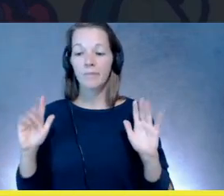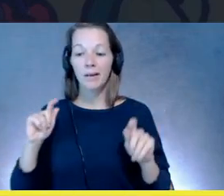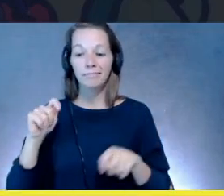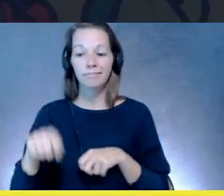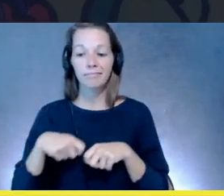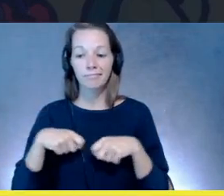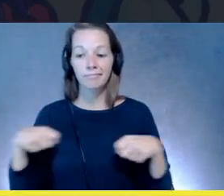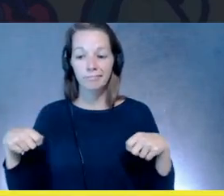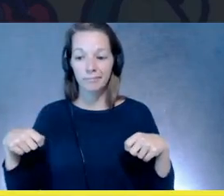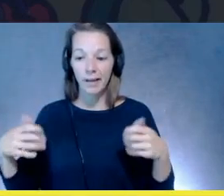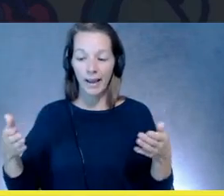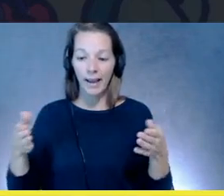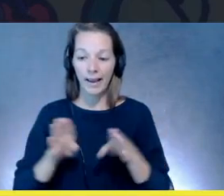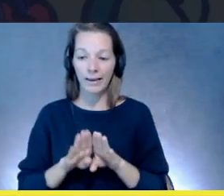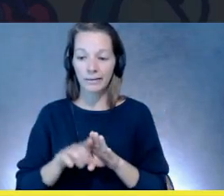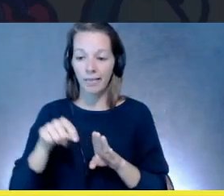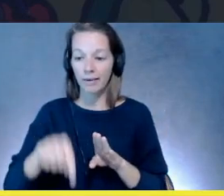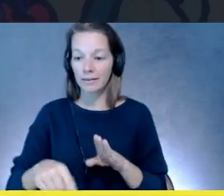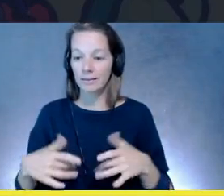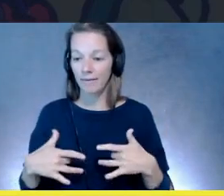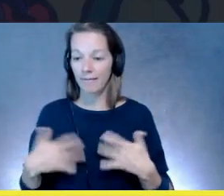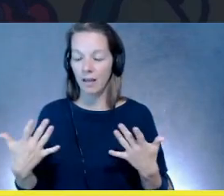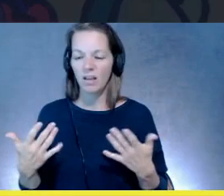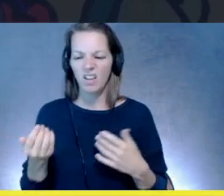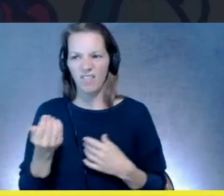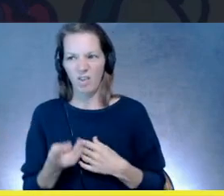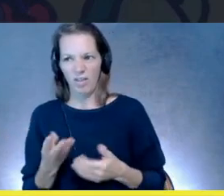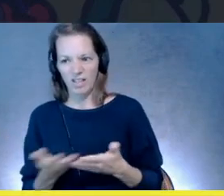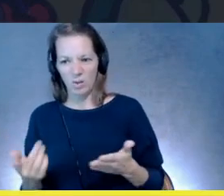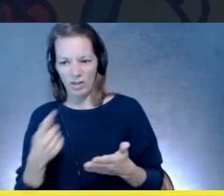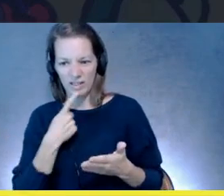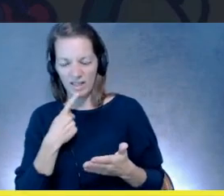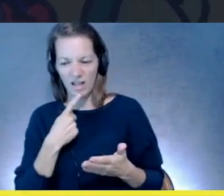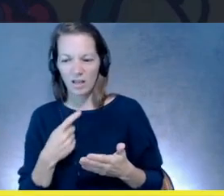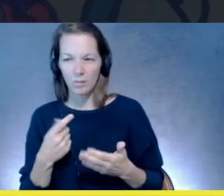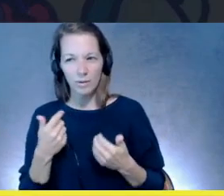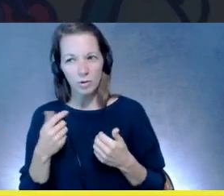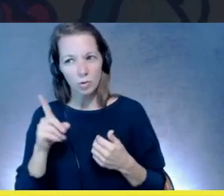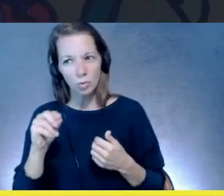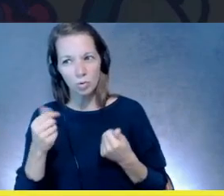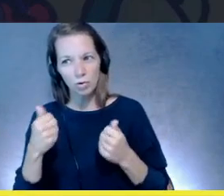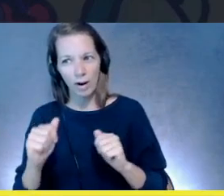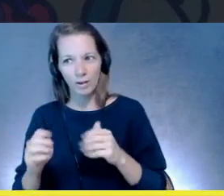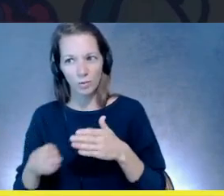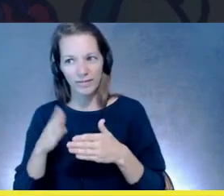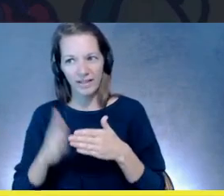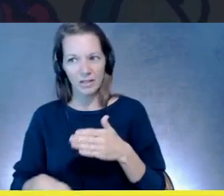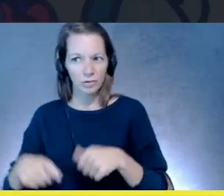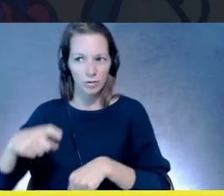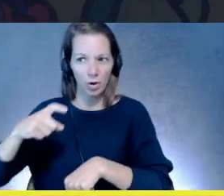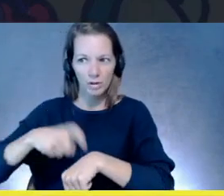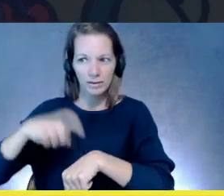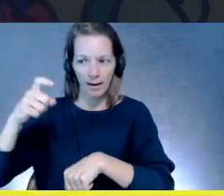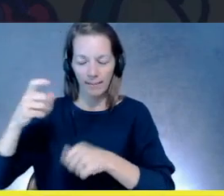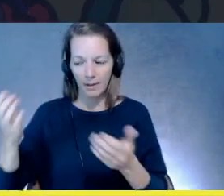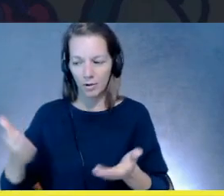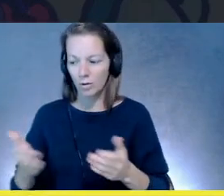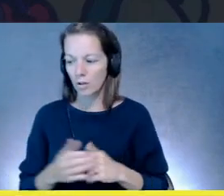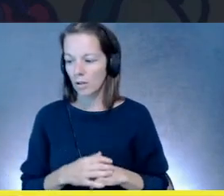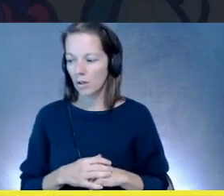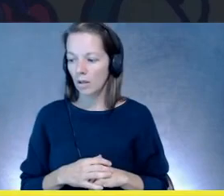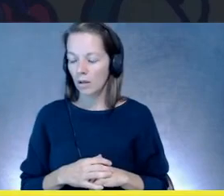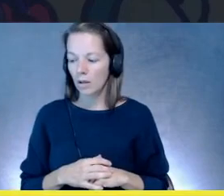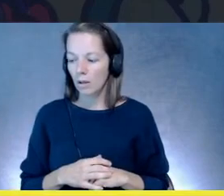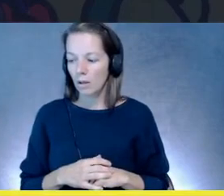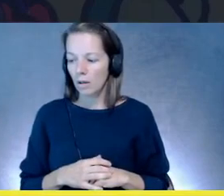event. I do have a few things I want to say before we close. We really do try to finish on time here at Health Affairs.